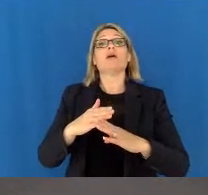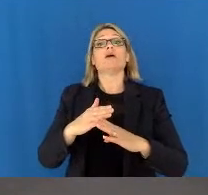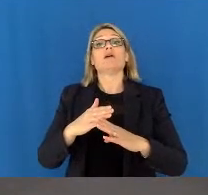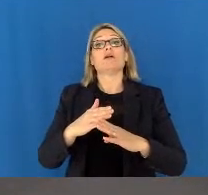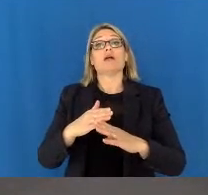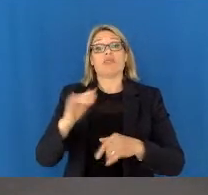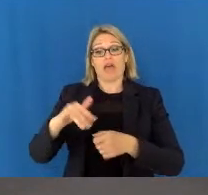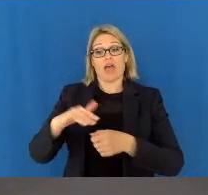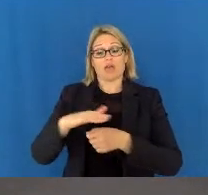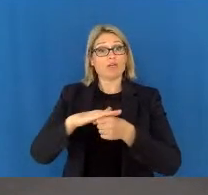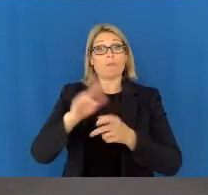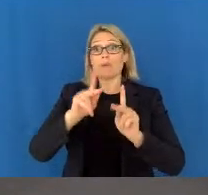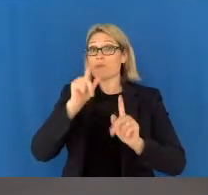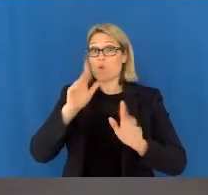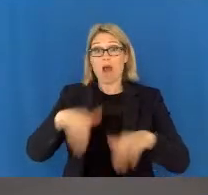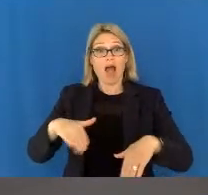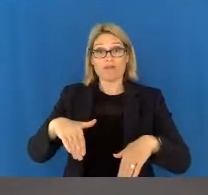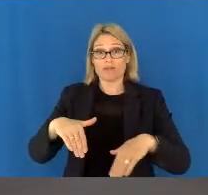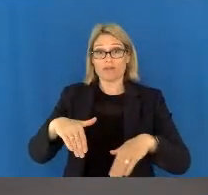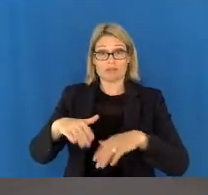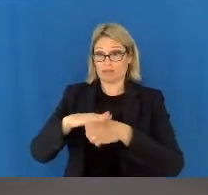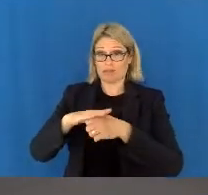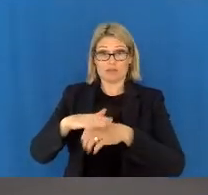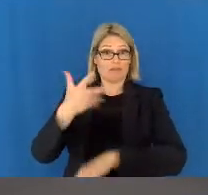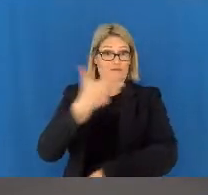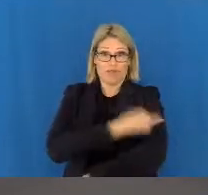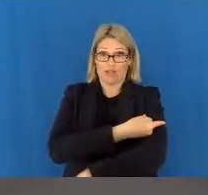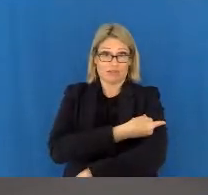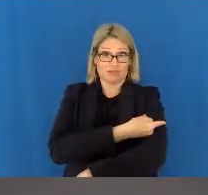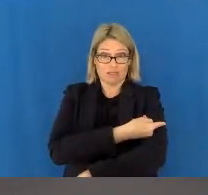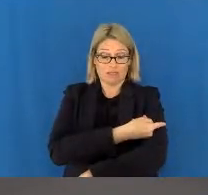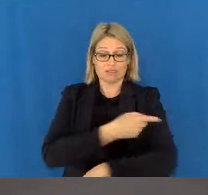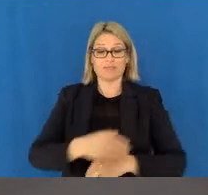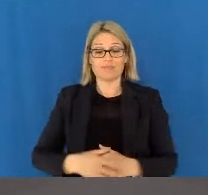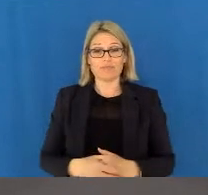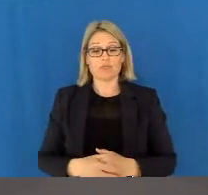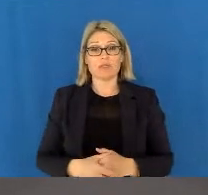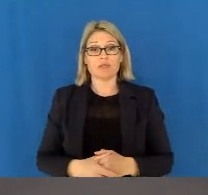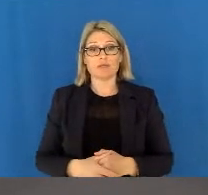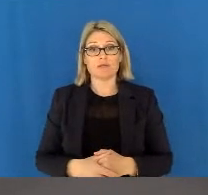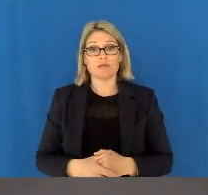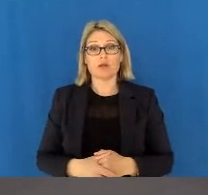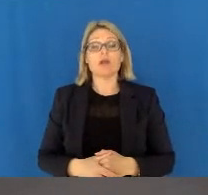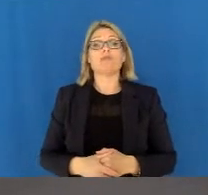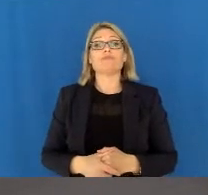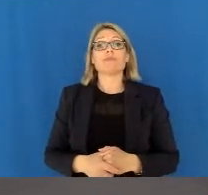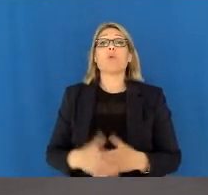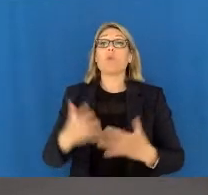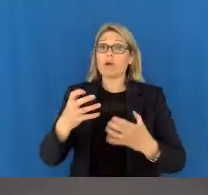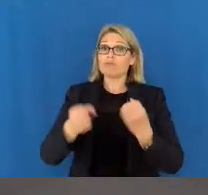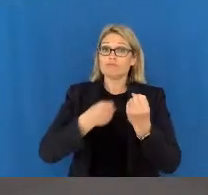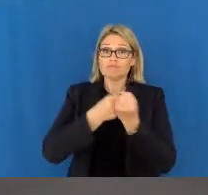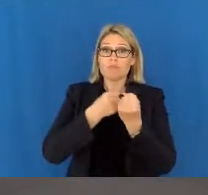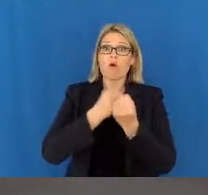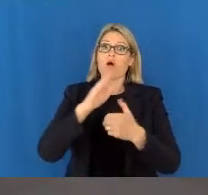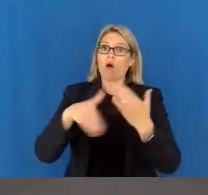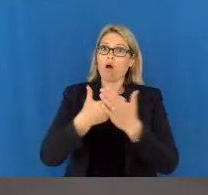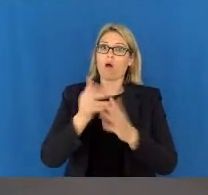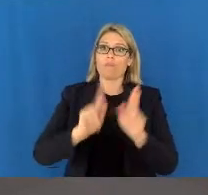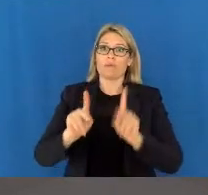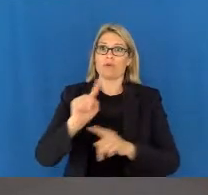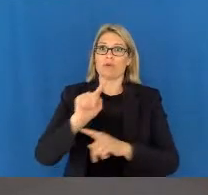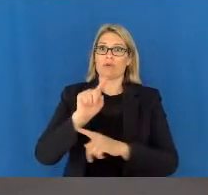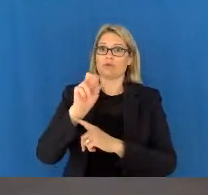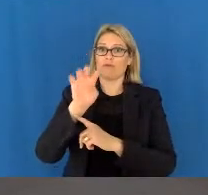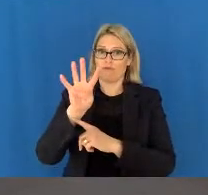regions that haven't been touched by this, and we want to support all people in Zone 4 with our